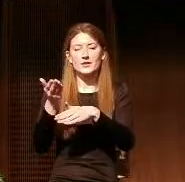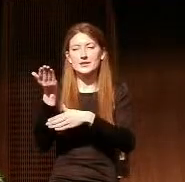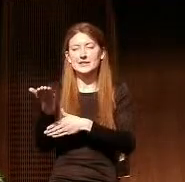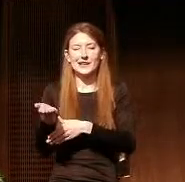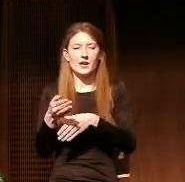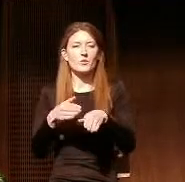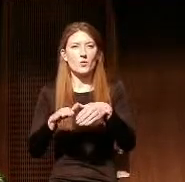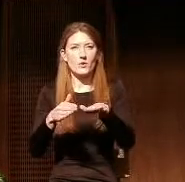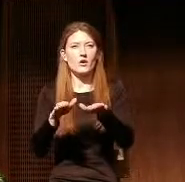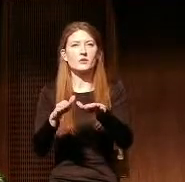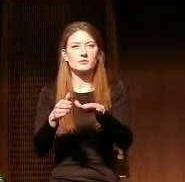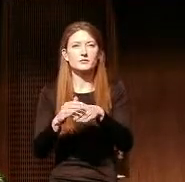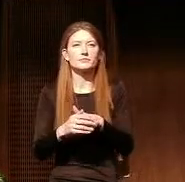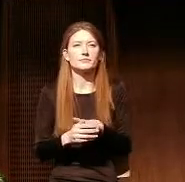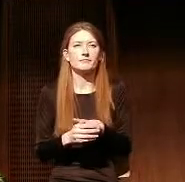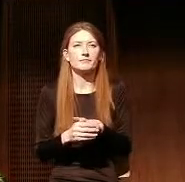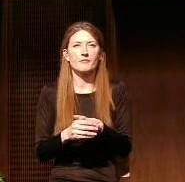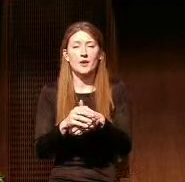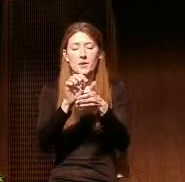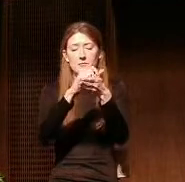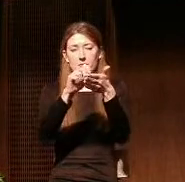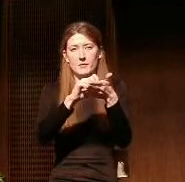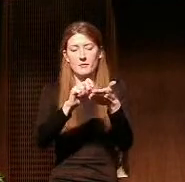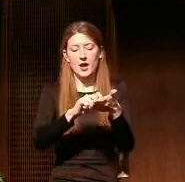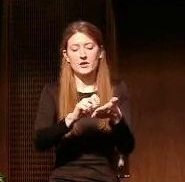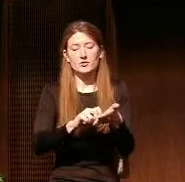A passage that the family